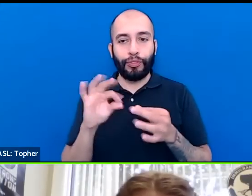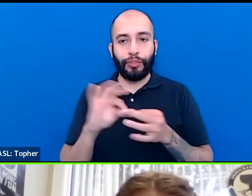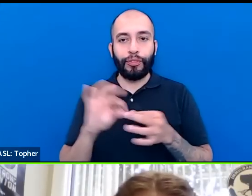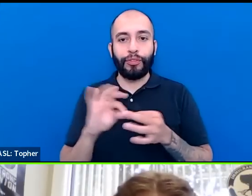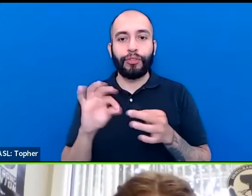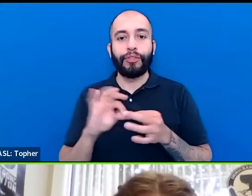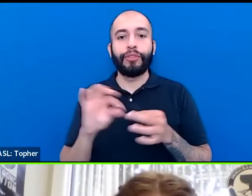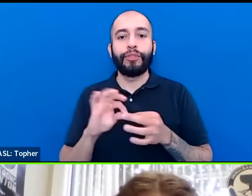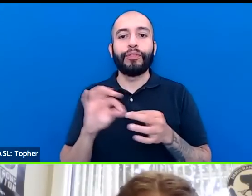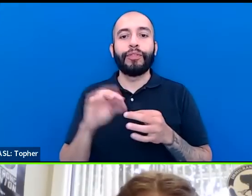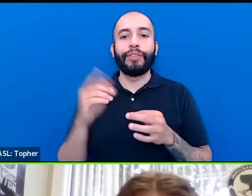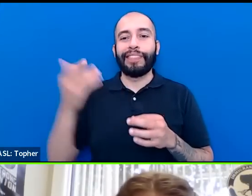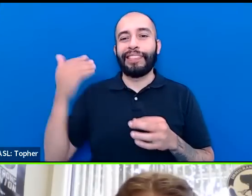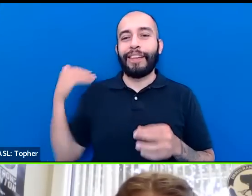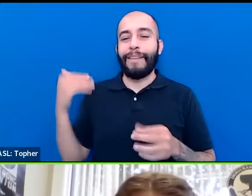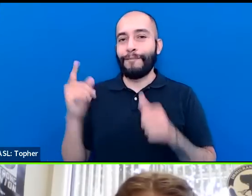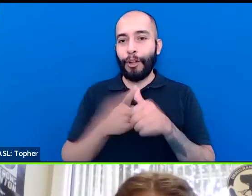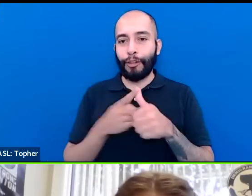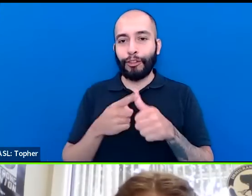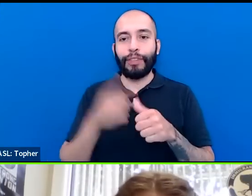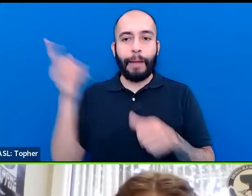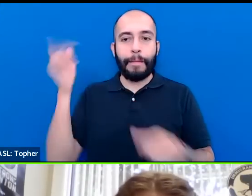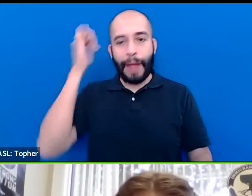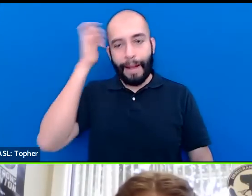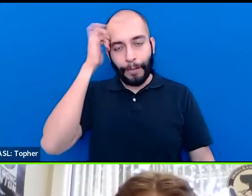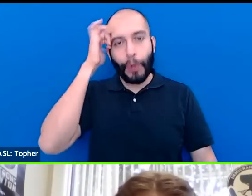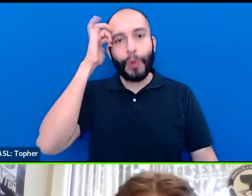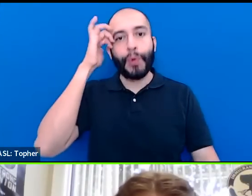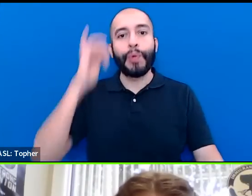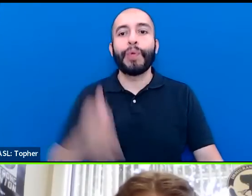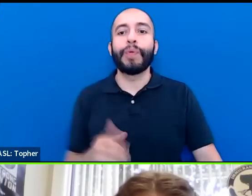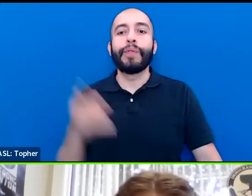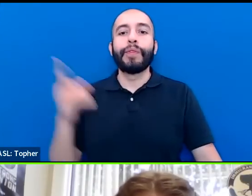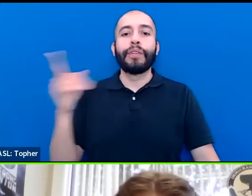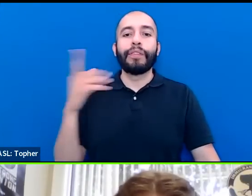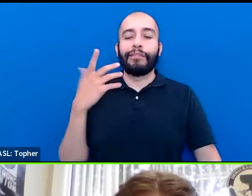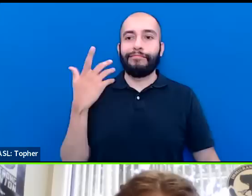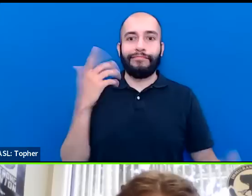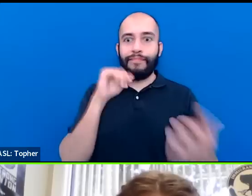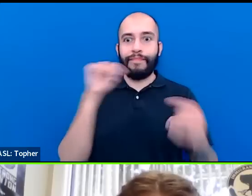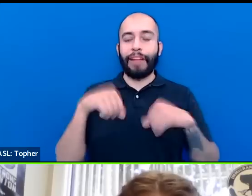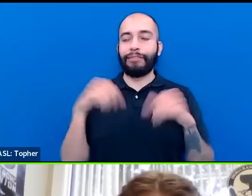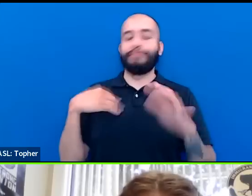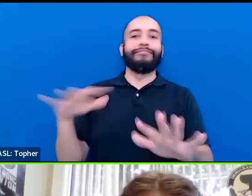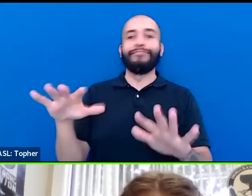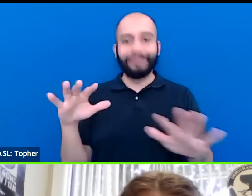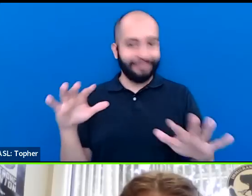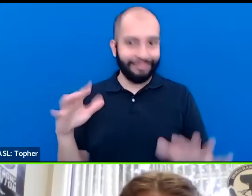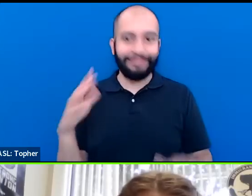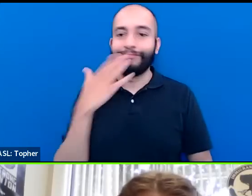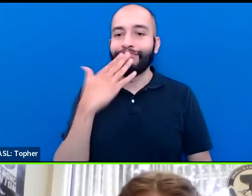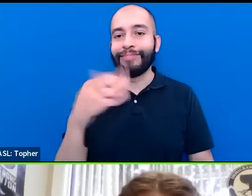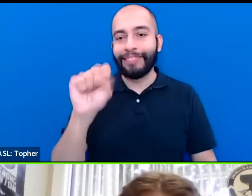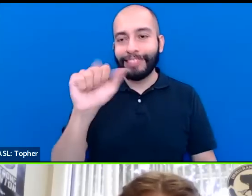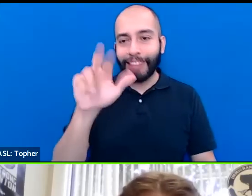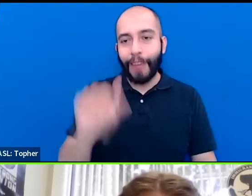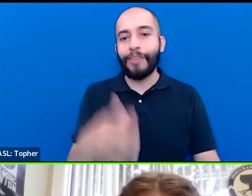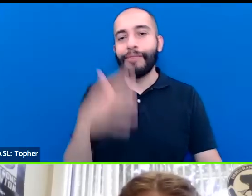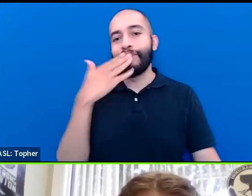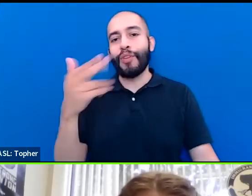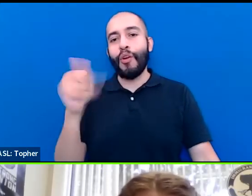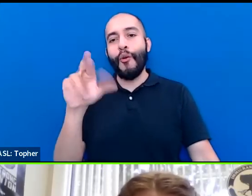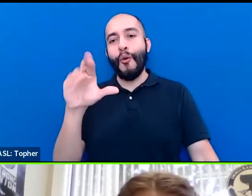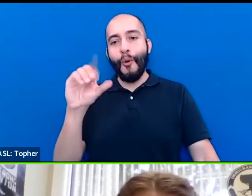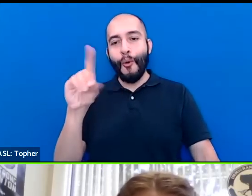know, covering this. And, you know, as a labor journalist, that made me realize that when I was first starting